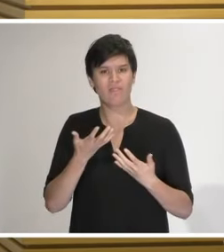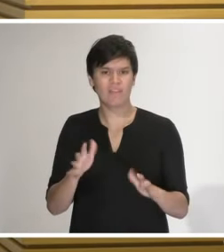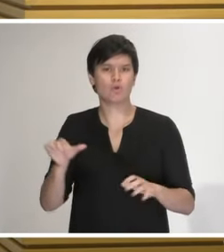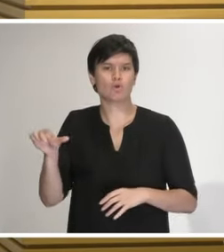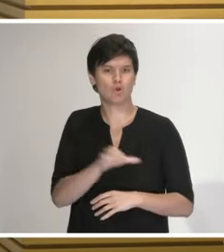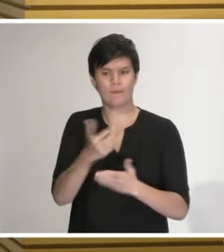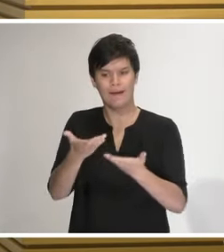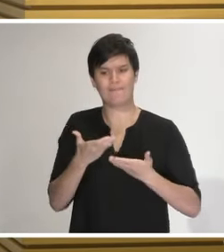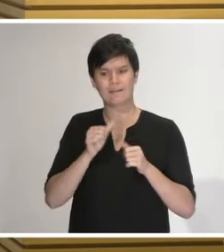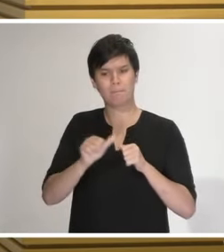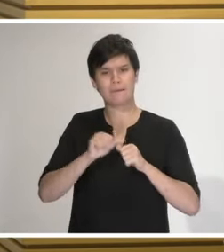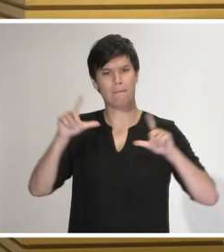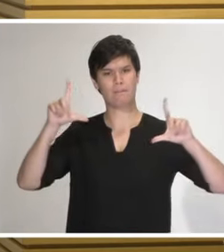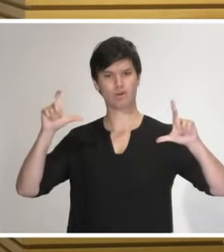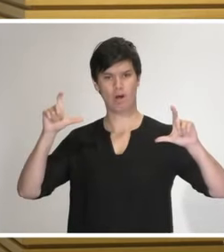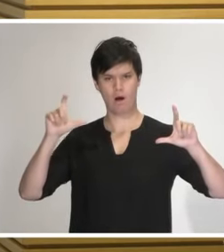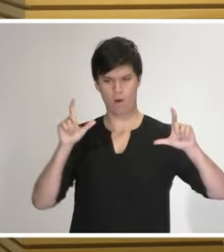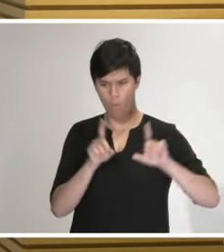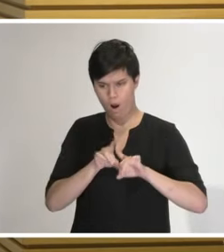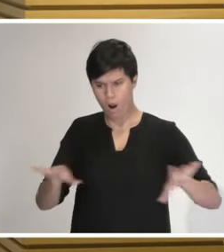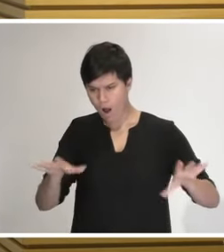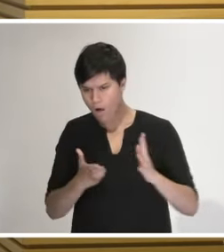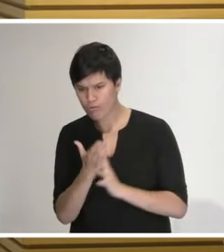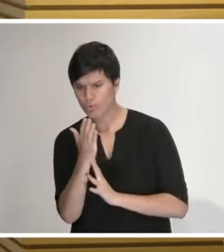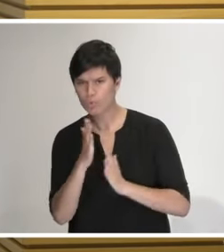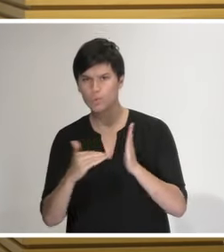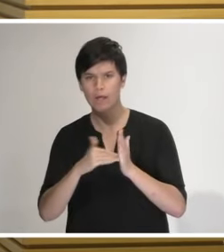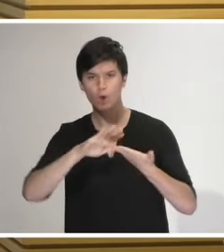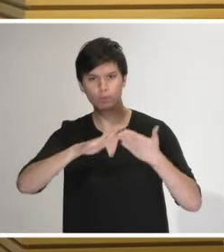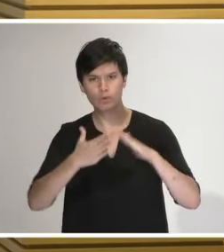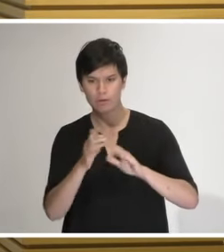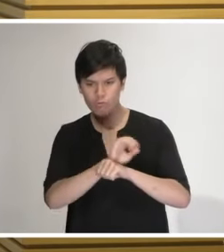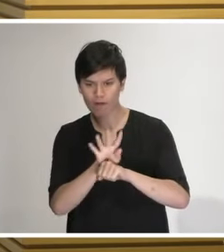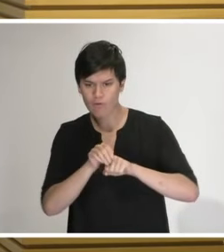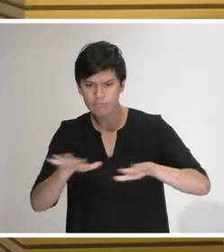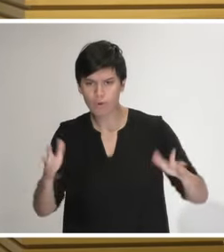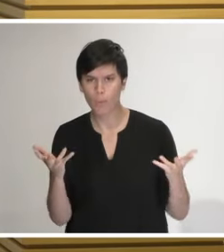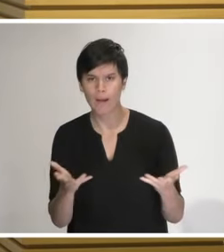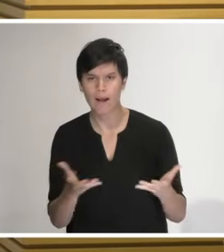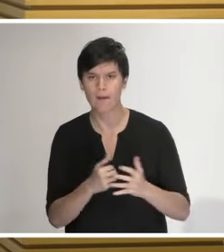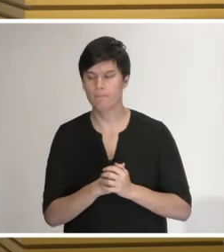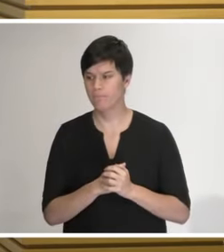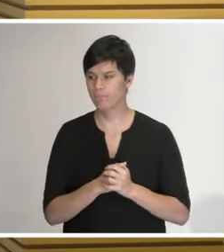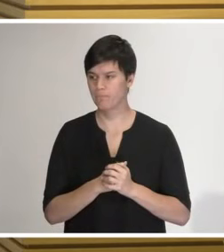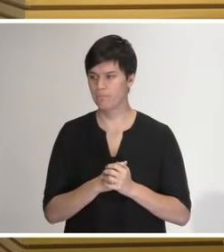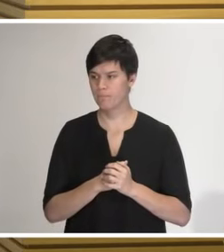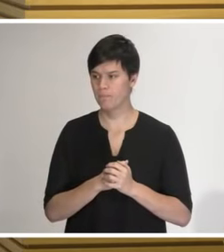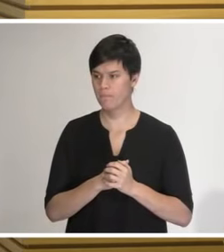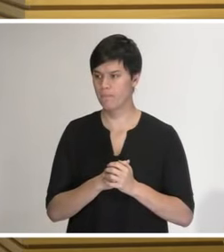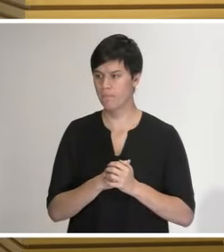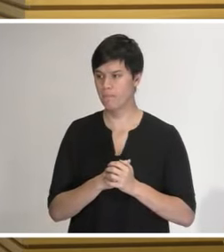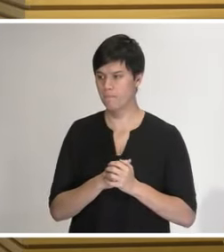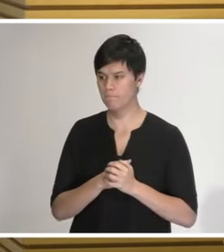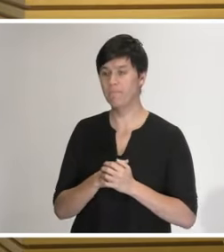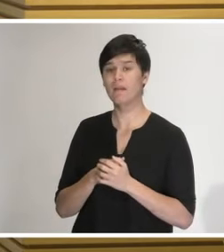what's actually happening in the community. Phil, do you have an idea of how many elective surgeries have been cancelled or postponed so far because of the government's actions? No, I don't, and we